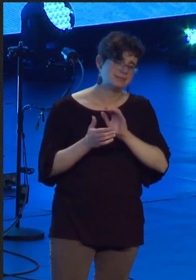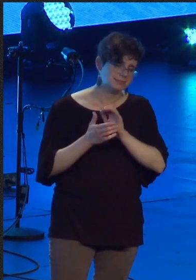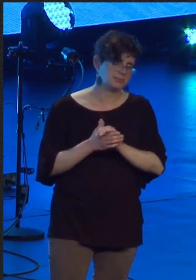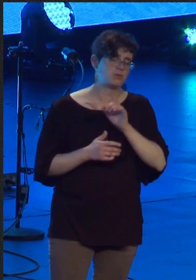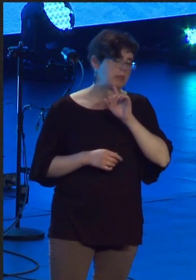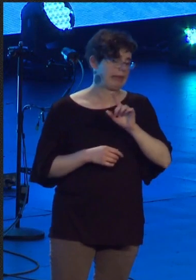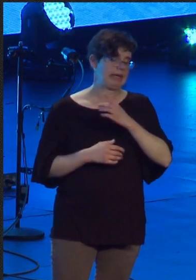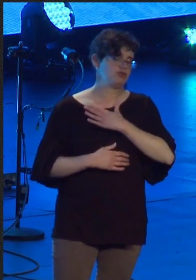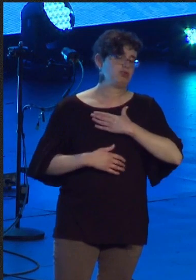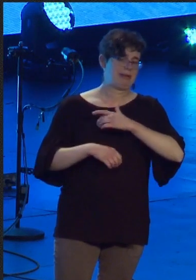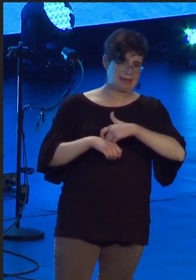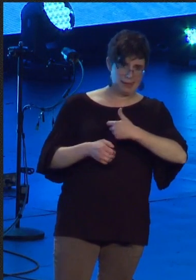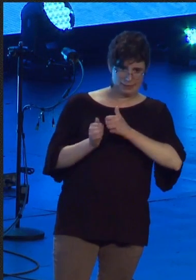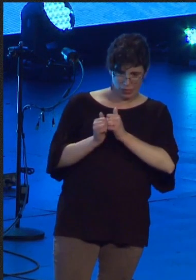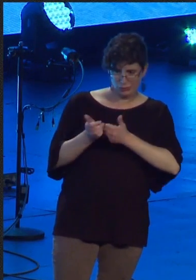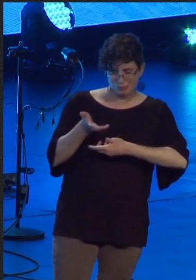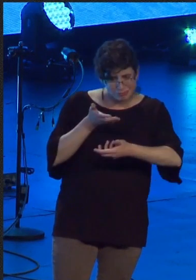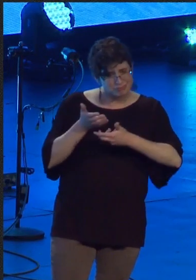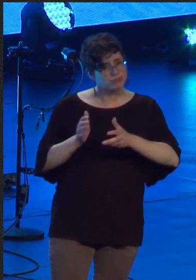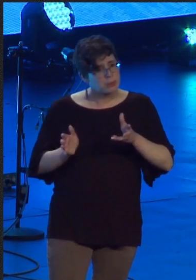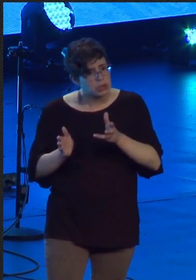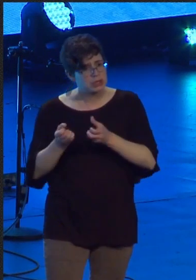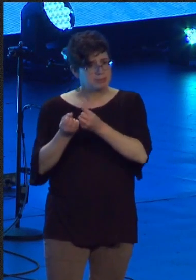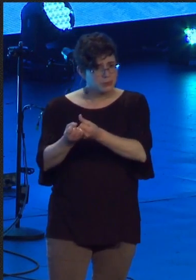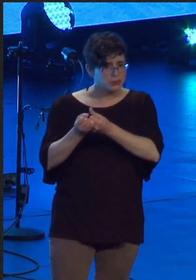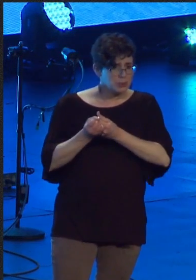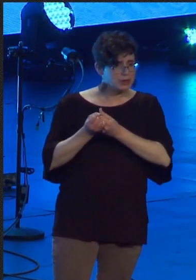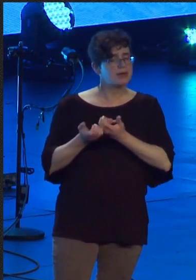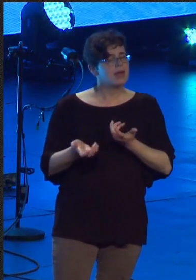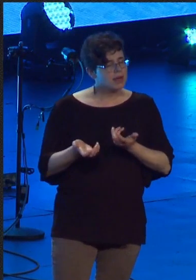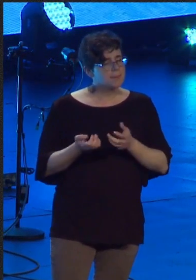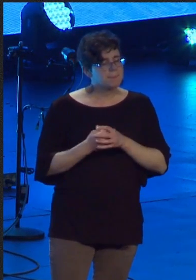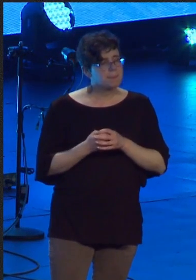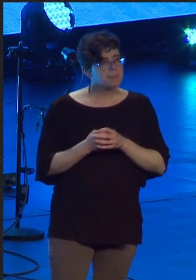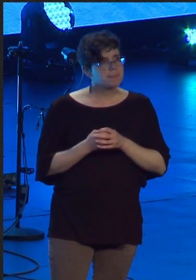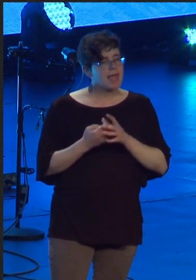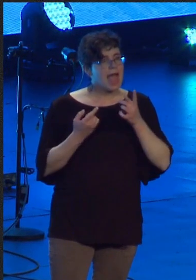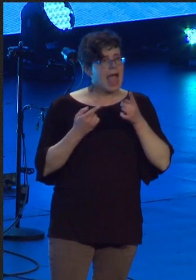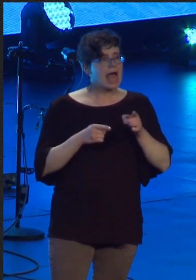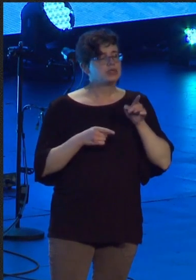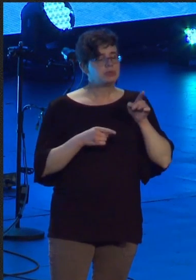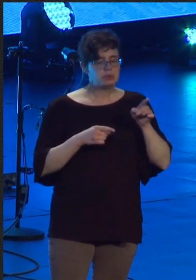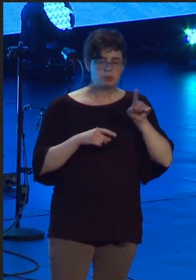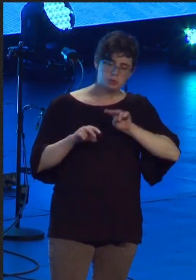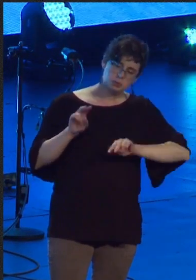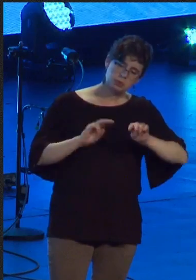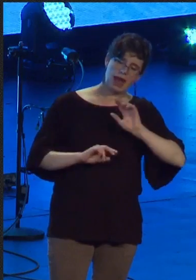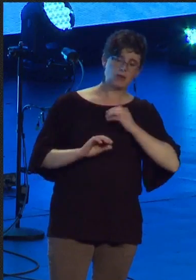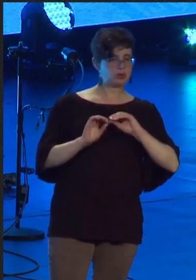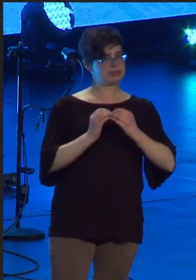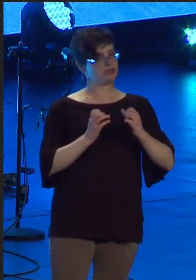actually enjoy the time together. We encourage each other in our faith, and I enjoy that. But as you look at Converge, what's your hope